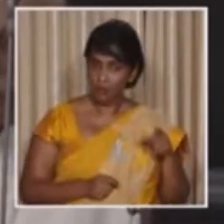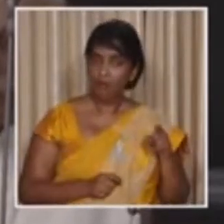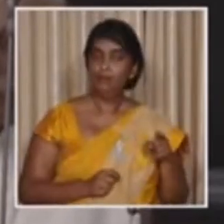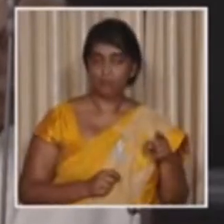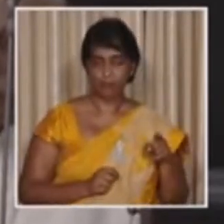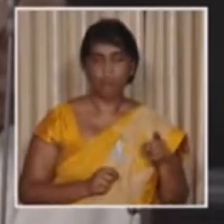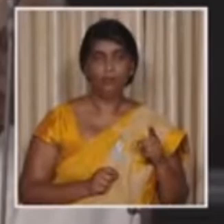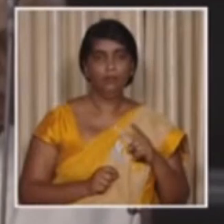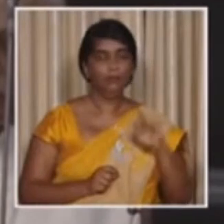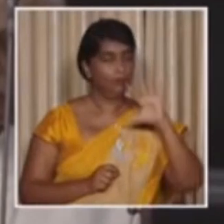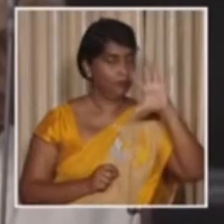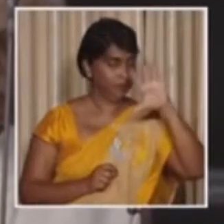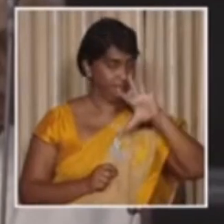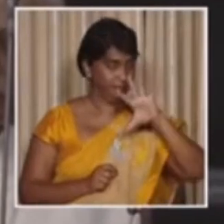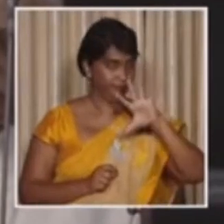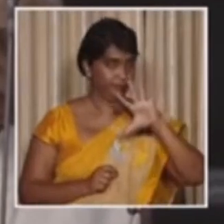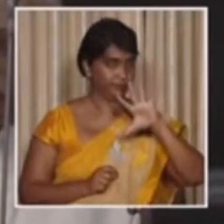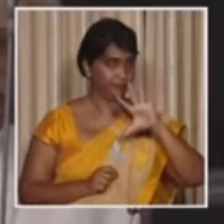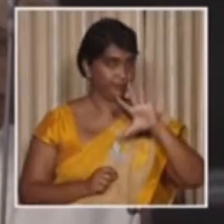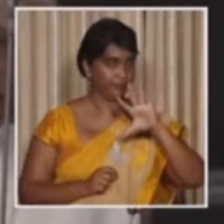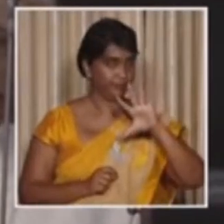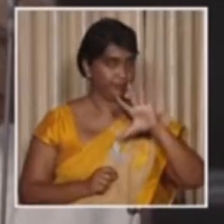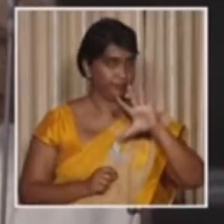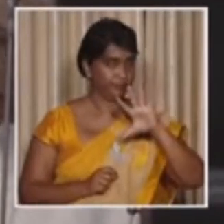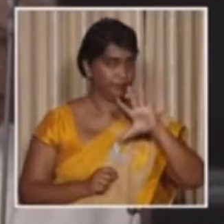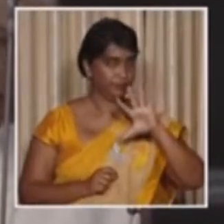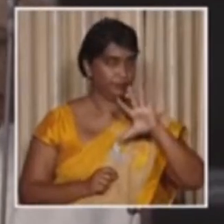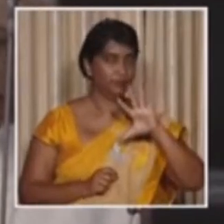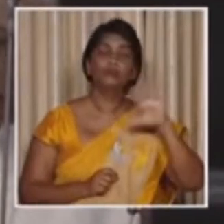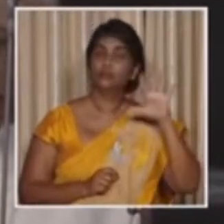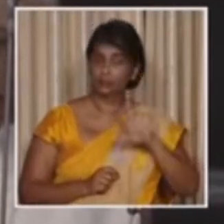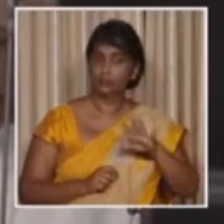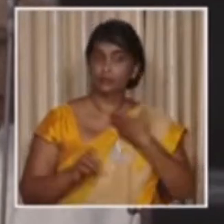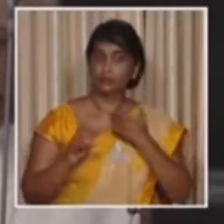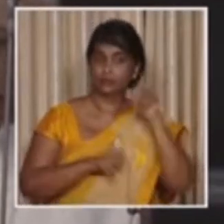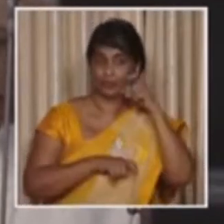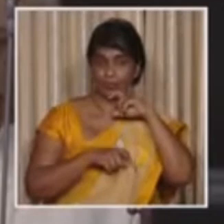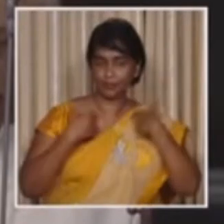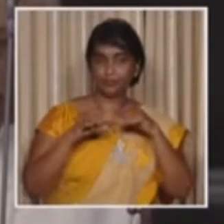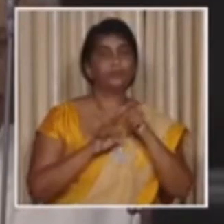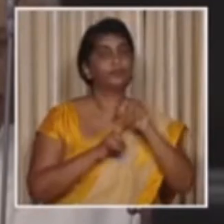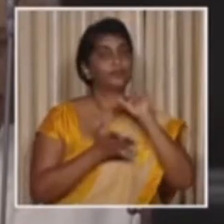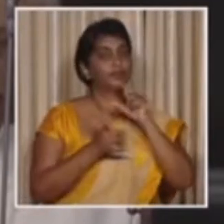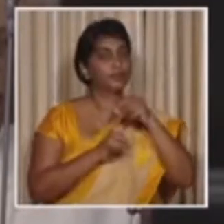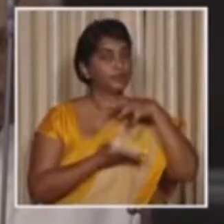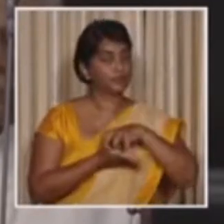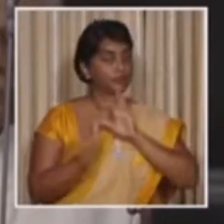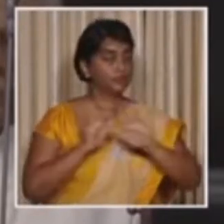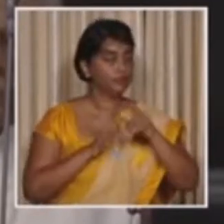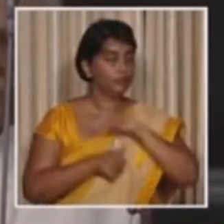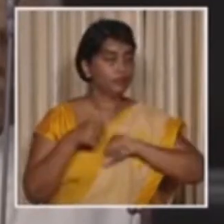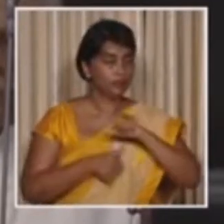informed court that the Election Commission has taken steps to call for elections for local authorities in terms of local authorities